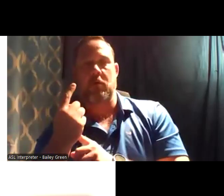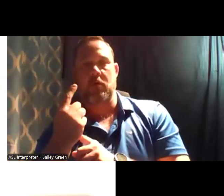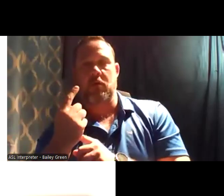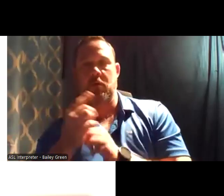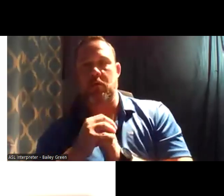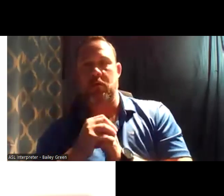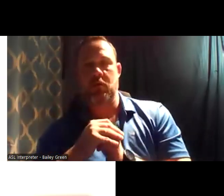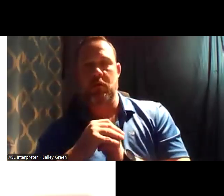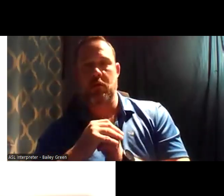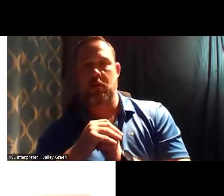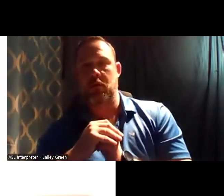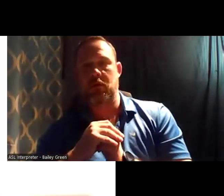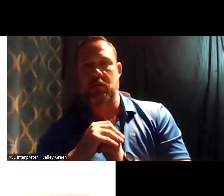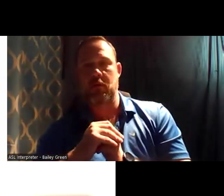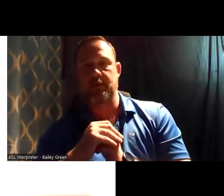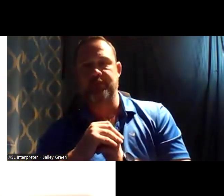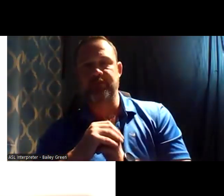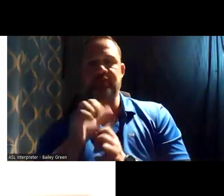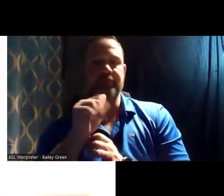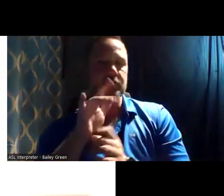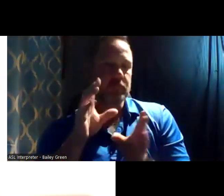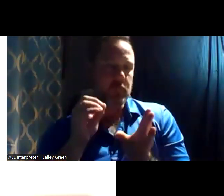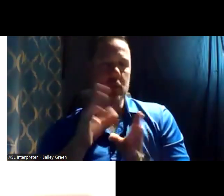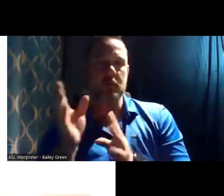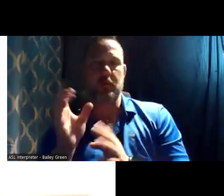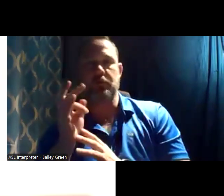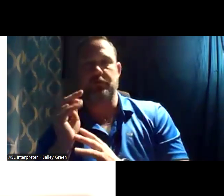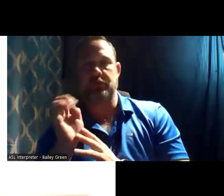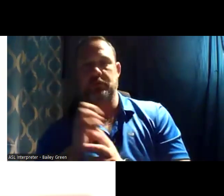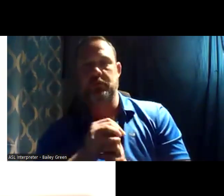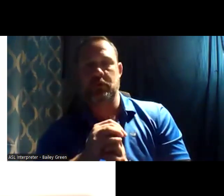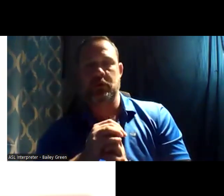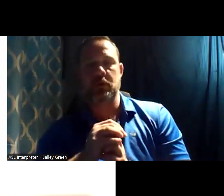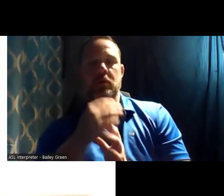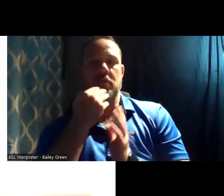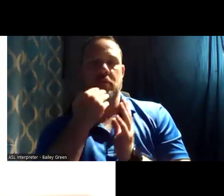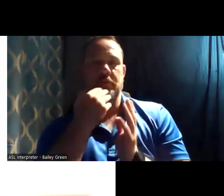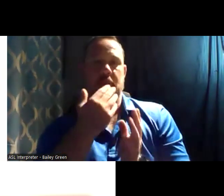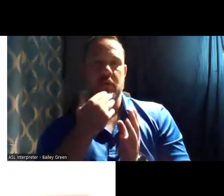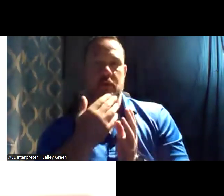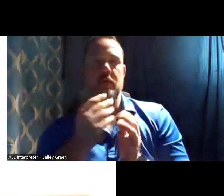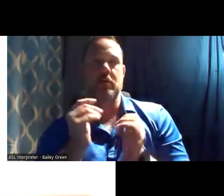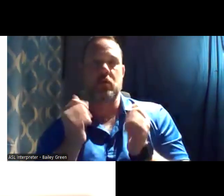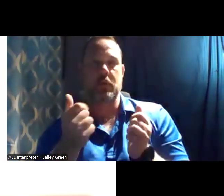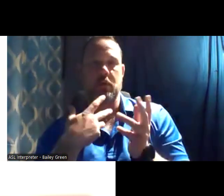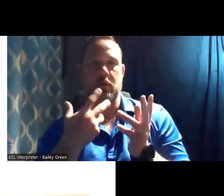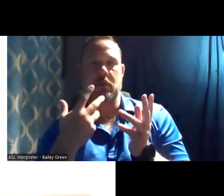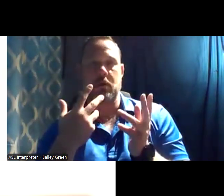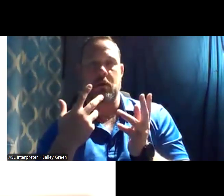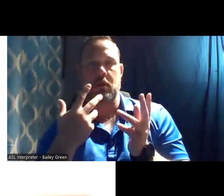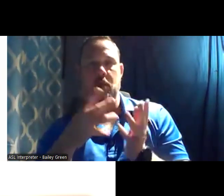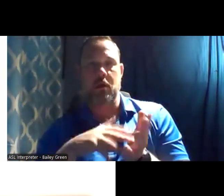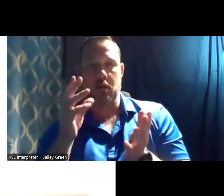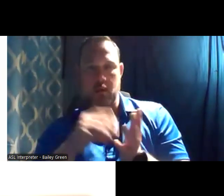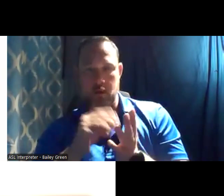to have, Ayako, and then Corinne. Thank you. Just very quickly, I wanted to say I learned so